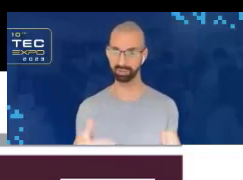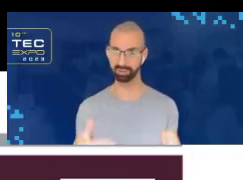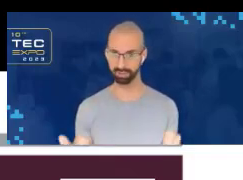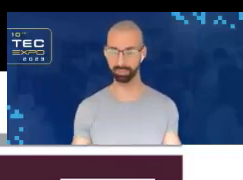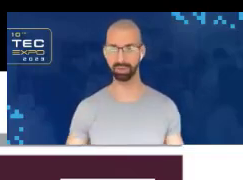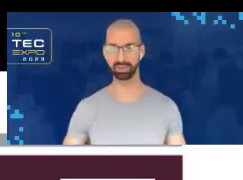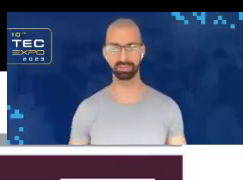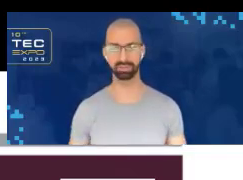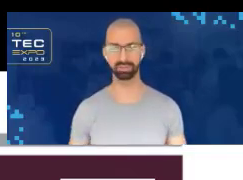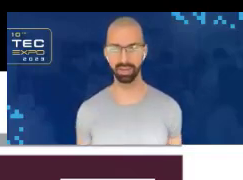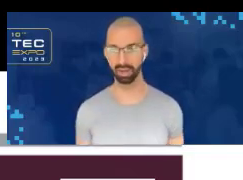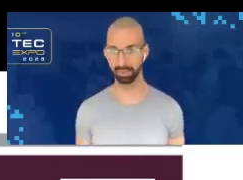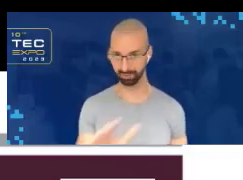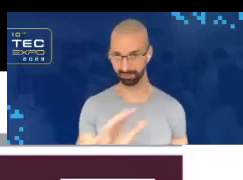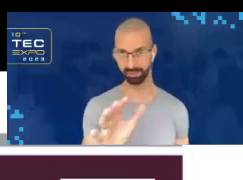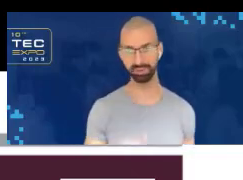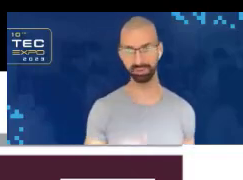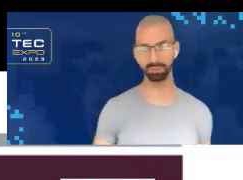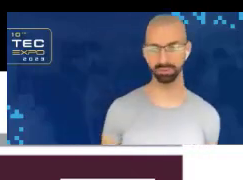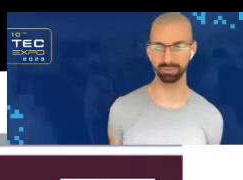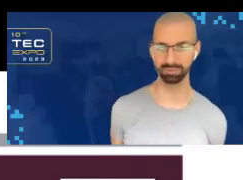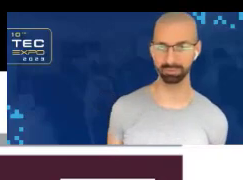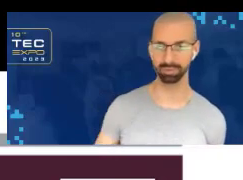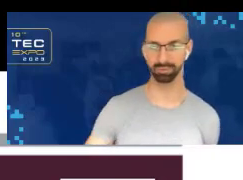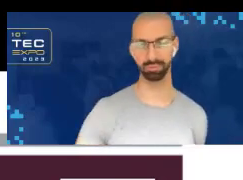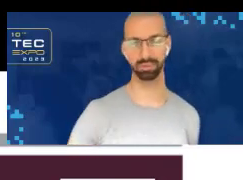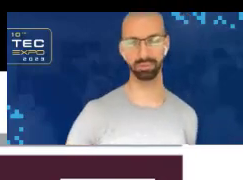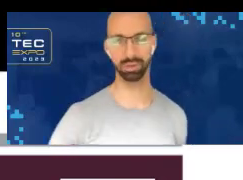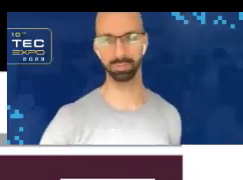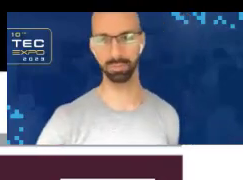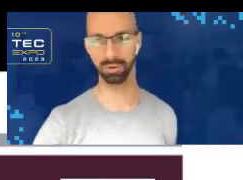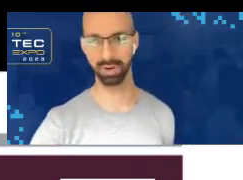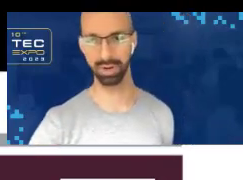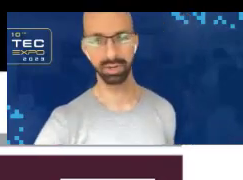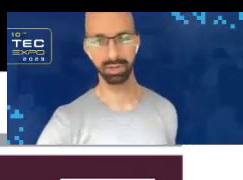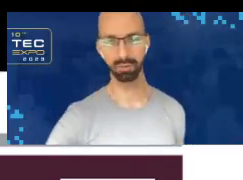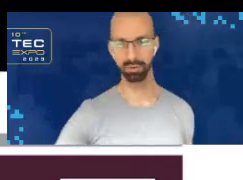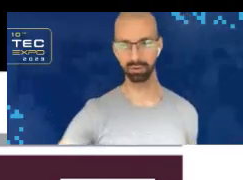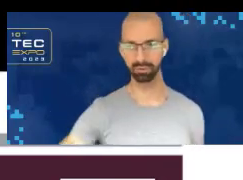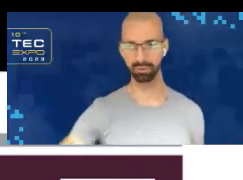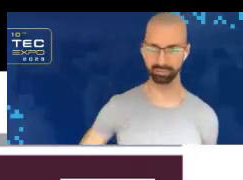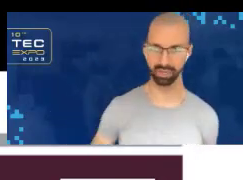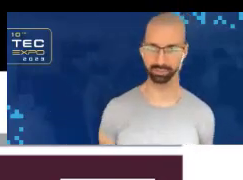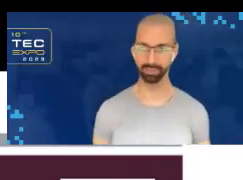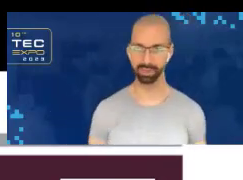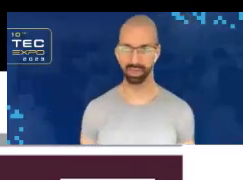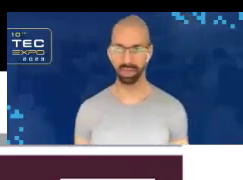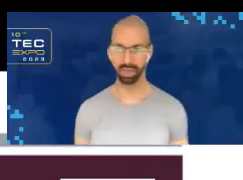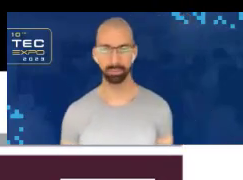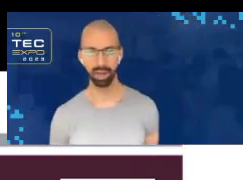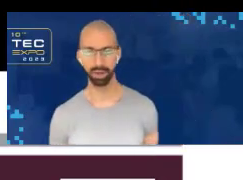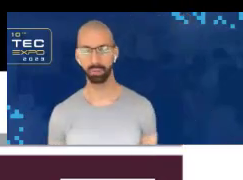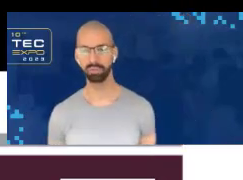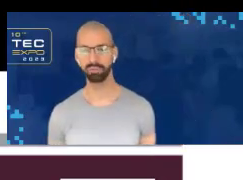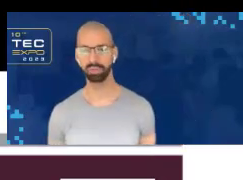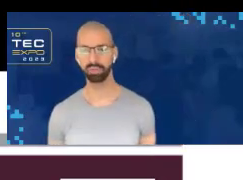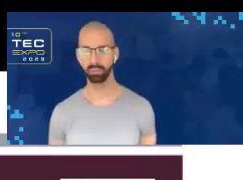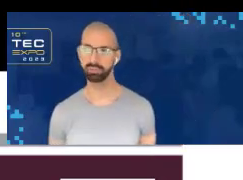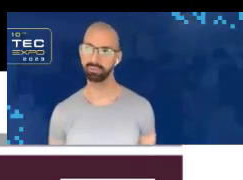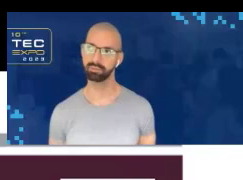many elements and many components. And I'll be sharing some examples, so this becomes more clear for you to understand.